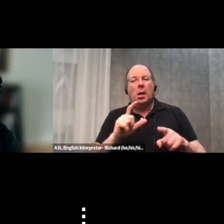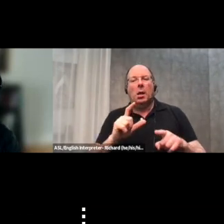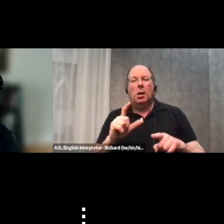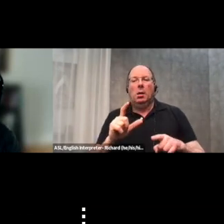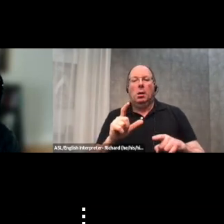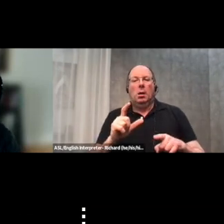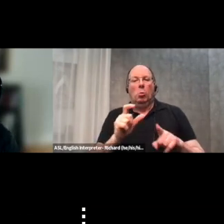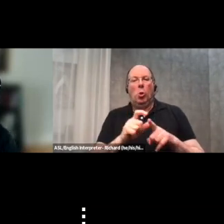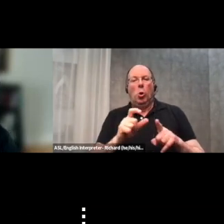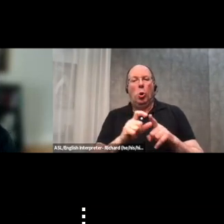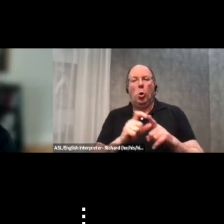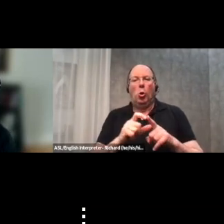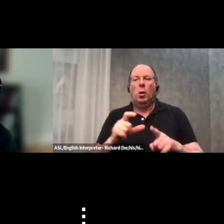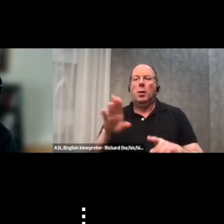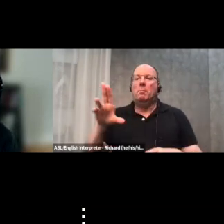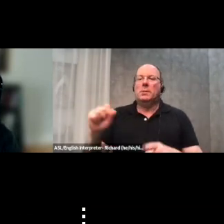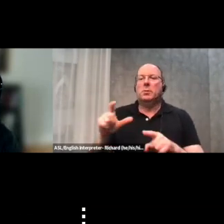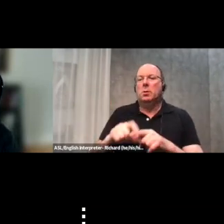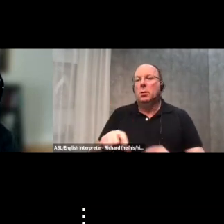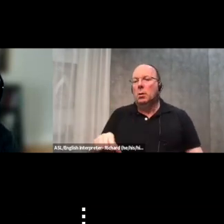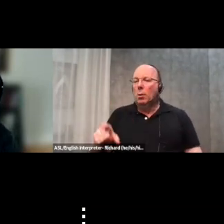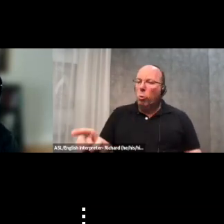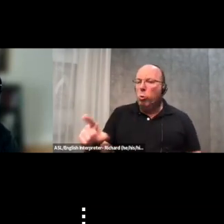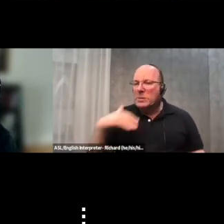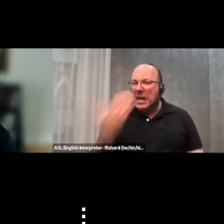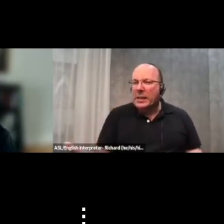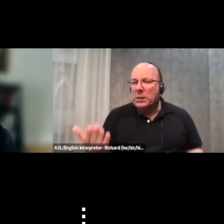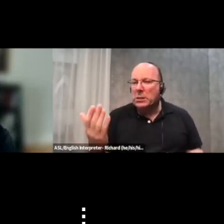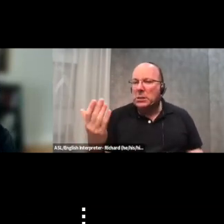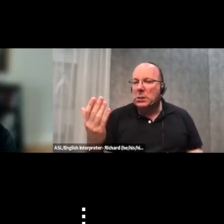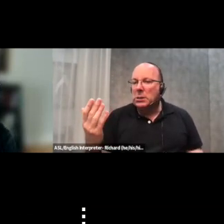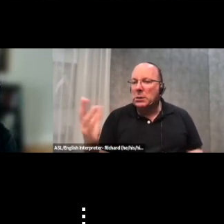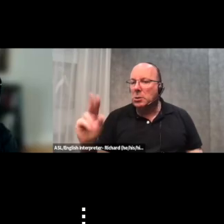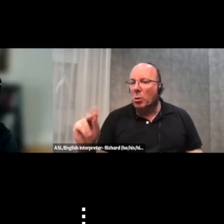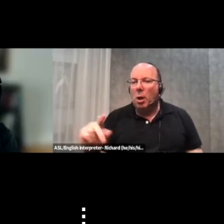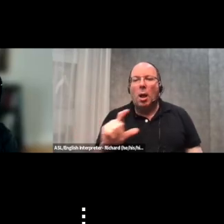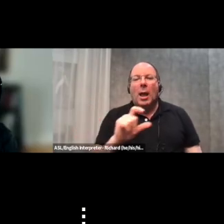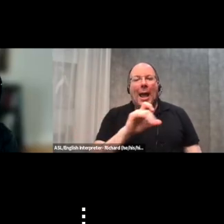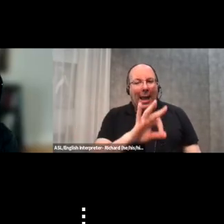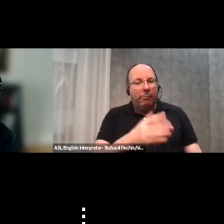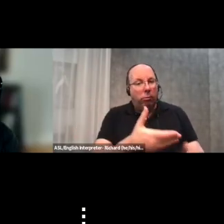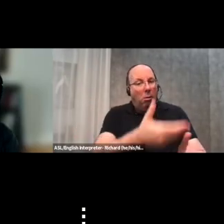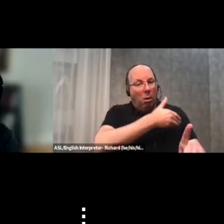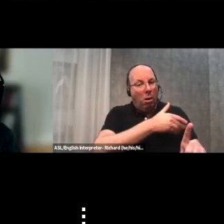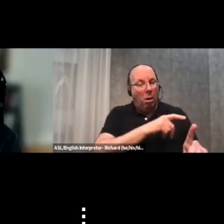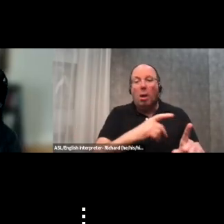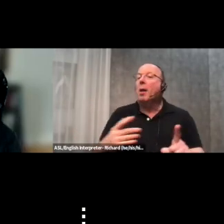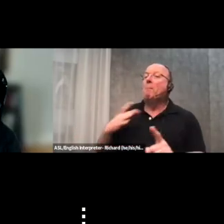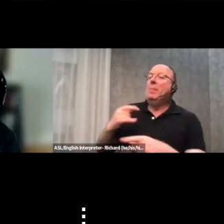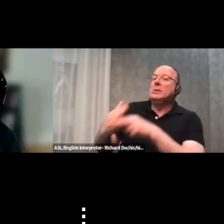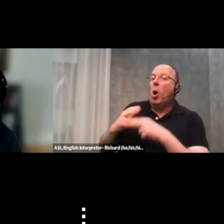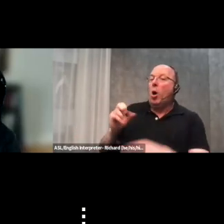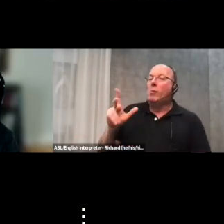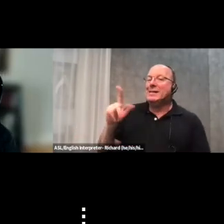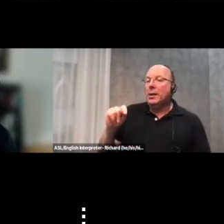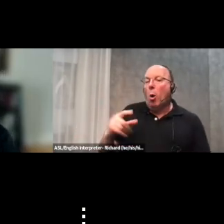We would not go up to somebody on the bus and say, wow, you're a slut. But in bed, if we have in advance said, hey, I would like it if you do